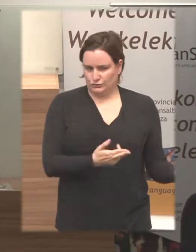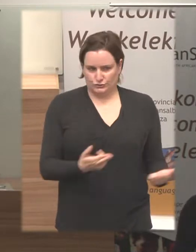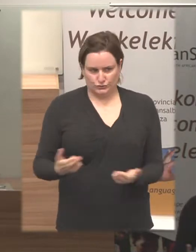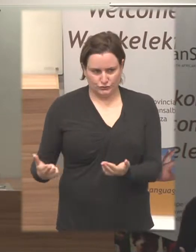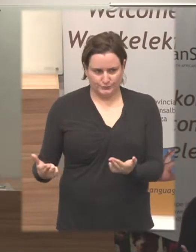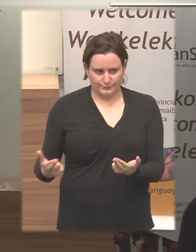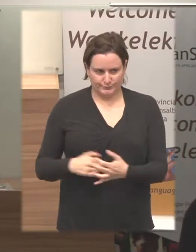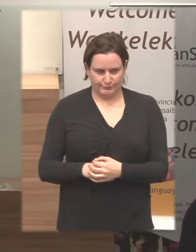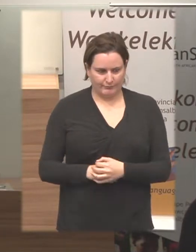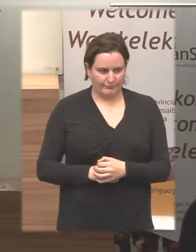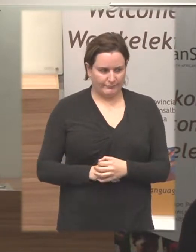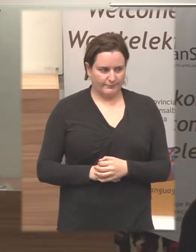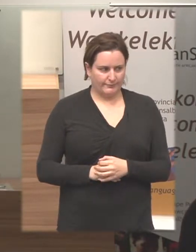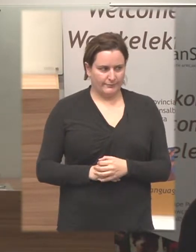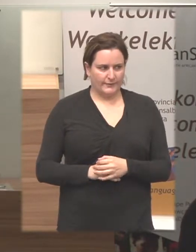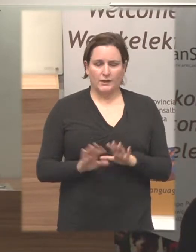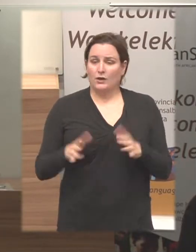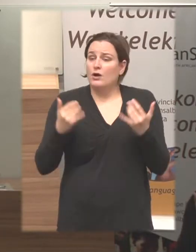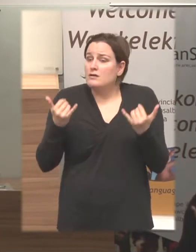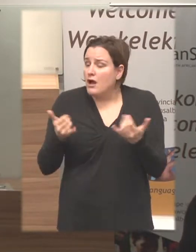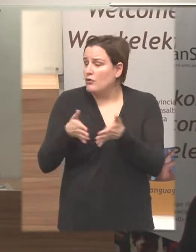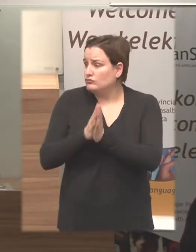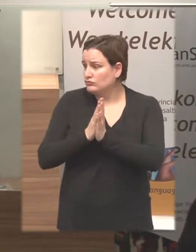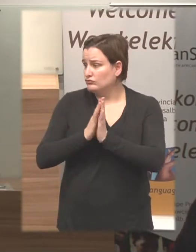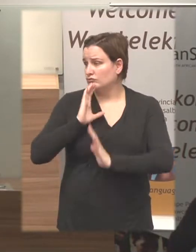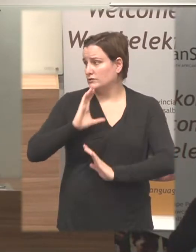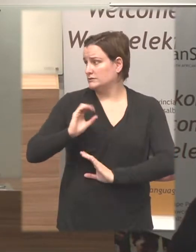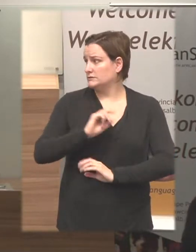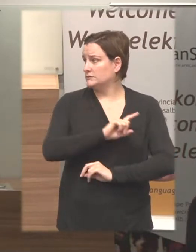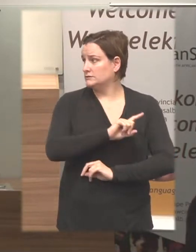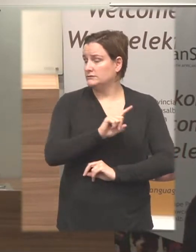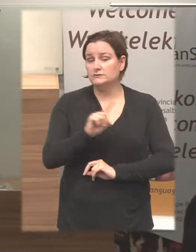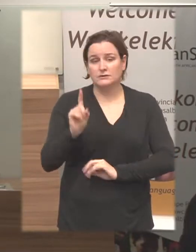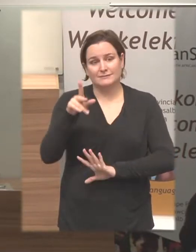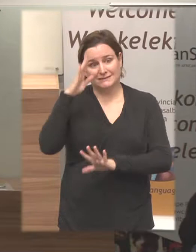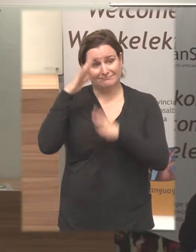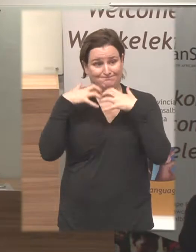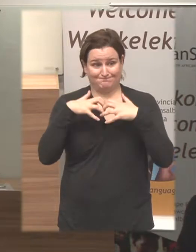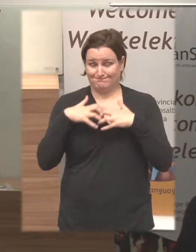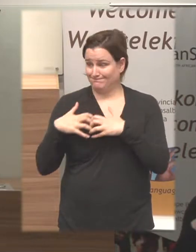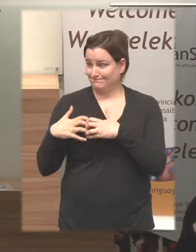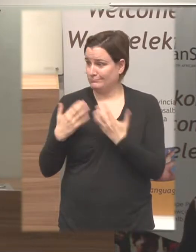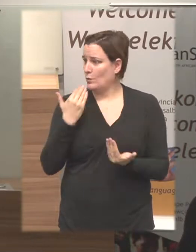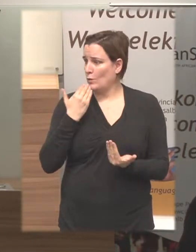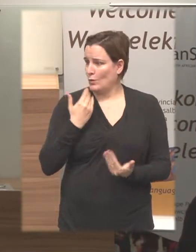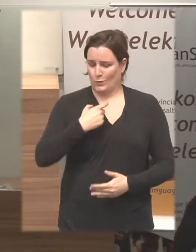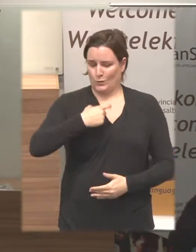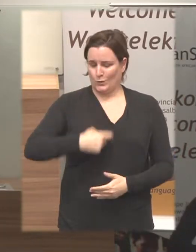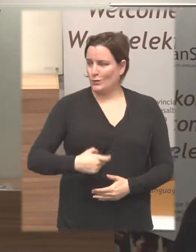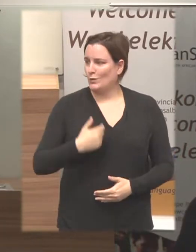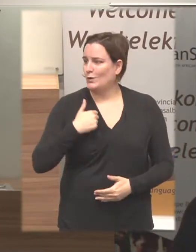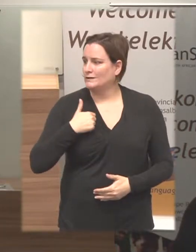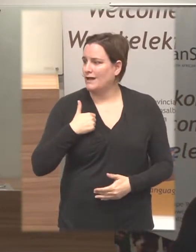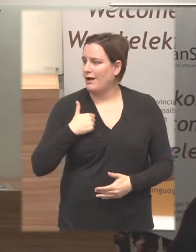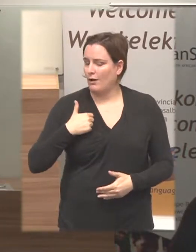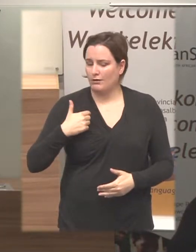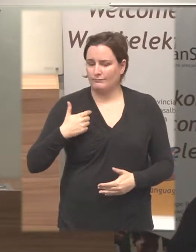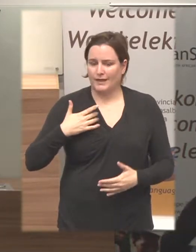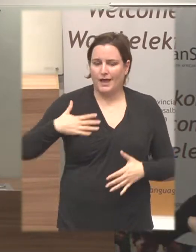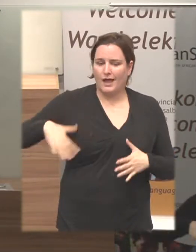to just get people to think about who the imagined learner is in our